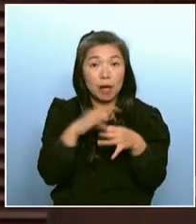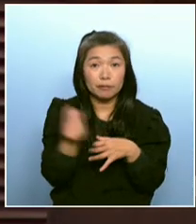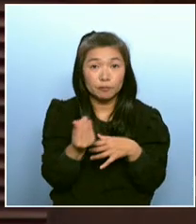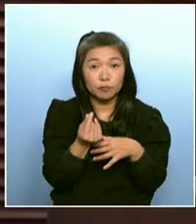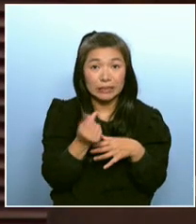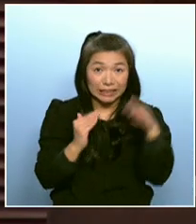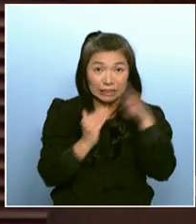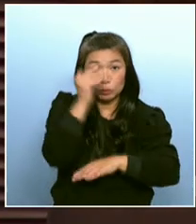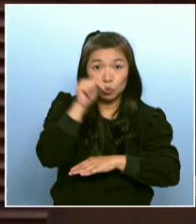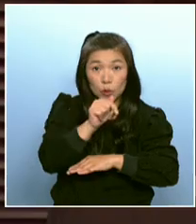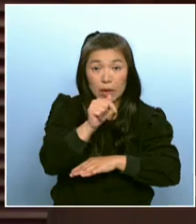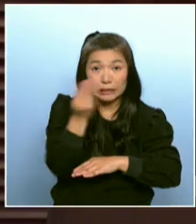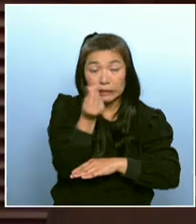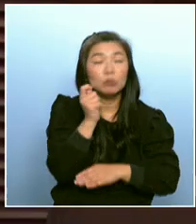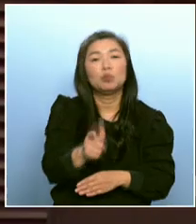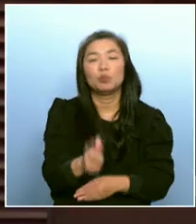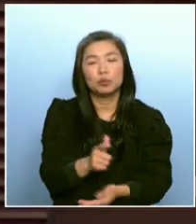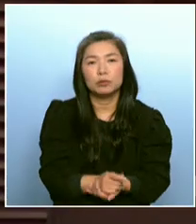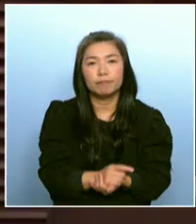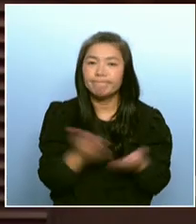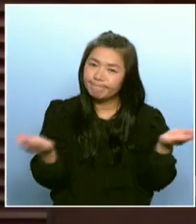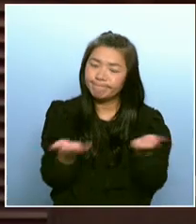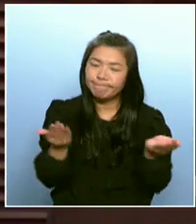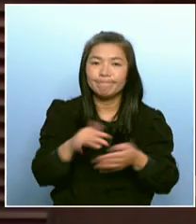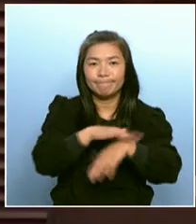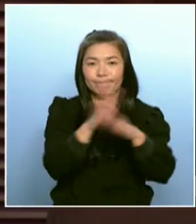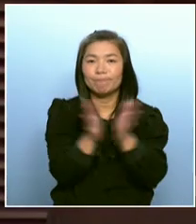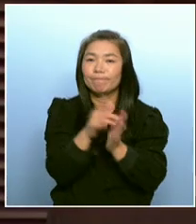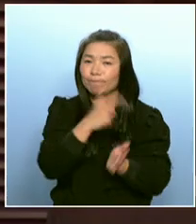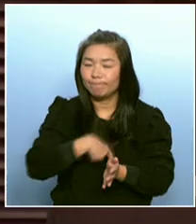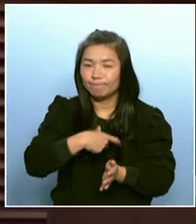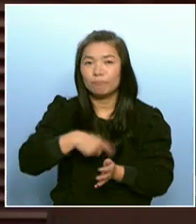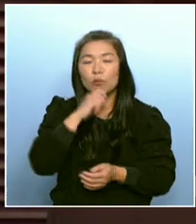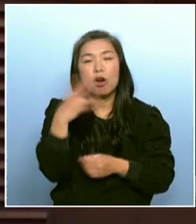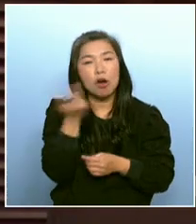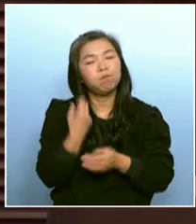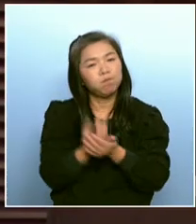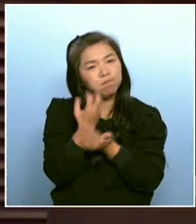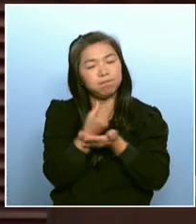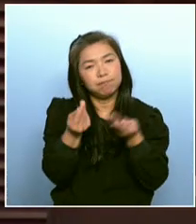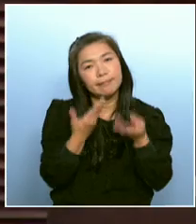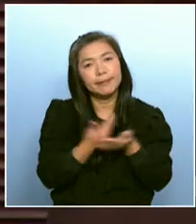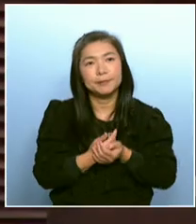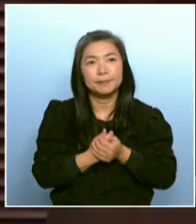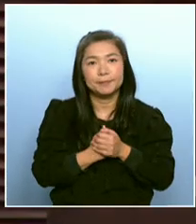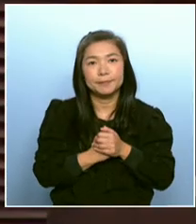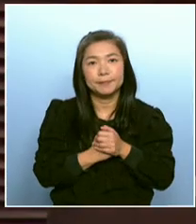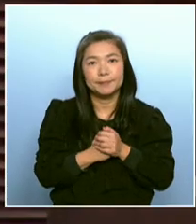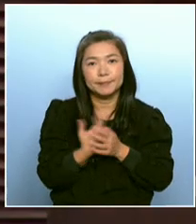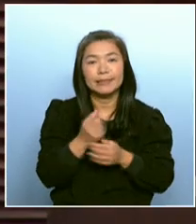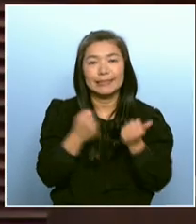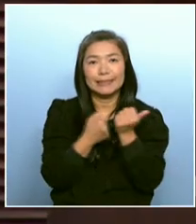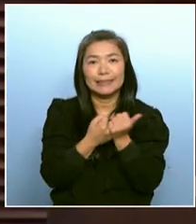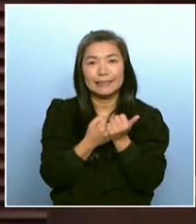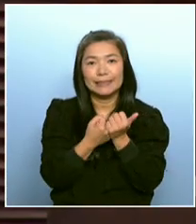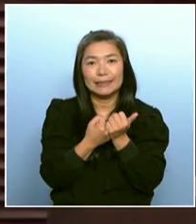And there will be on costs payable to the Hong Kong Housing Society, but there